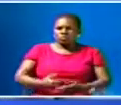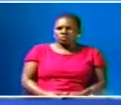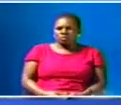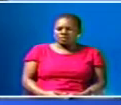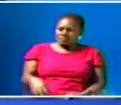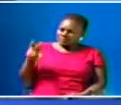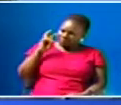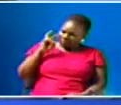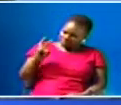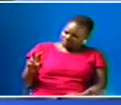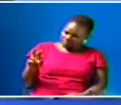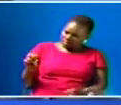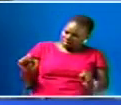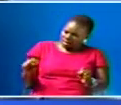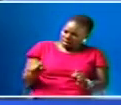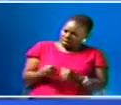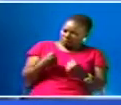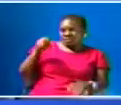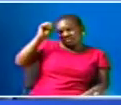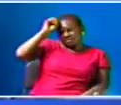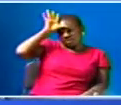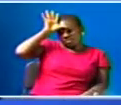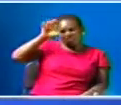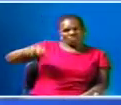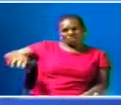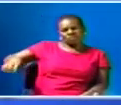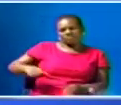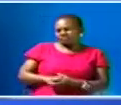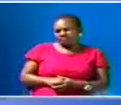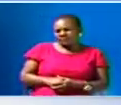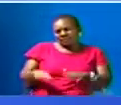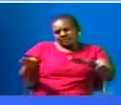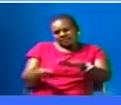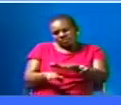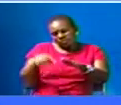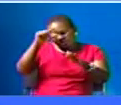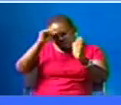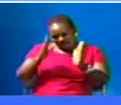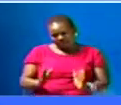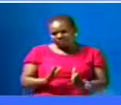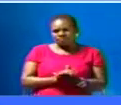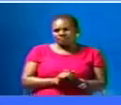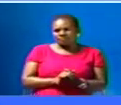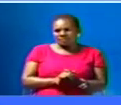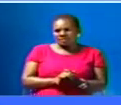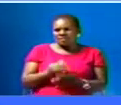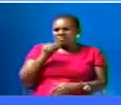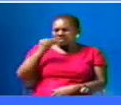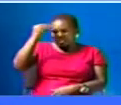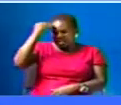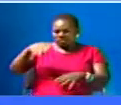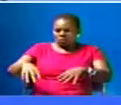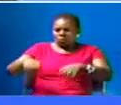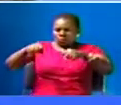You can see what is happening in Kiambu. Now, the deputy governor pretends to have taken